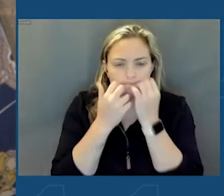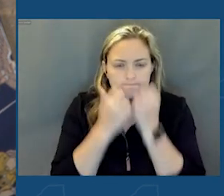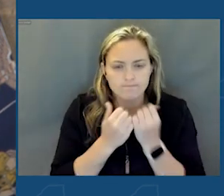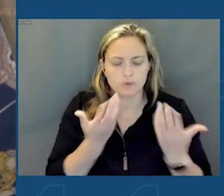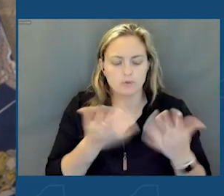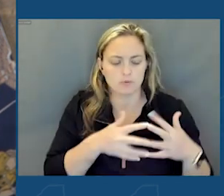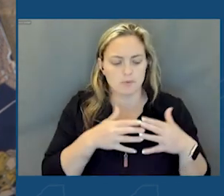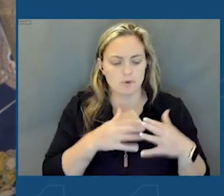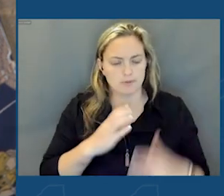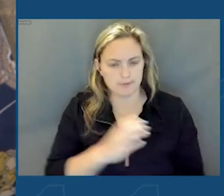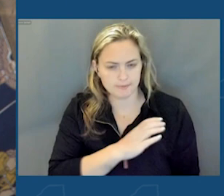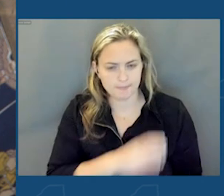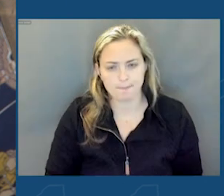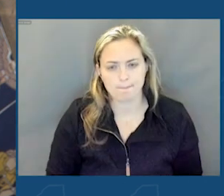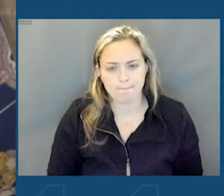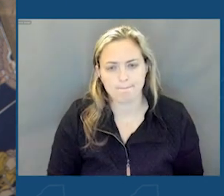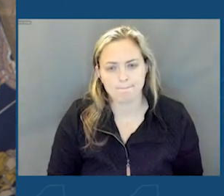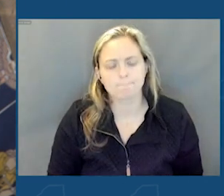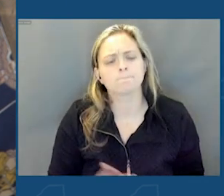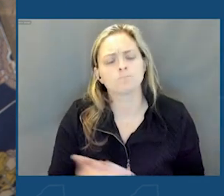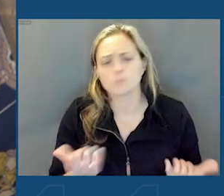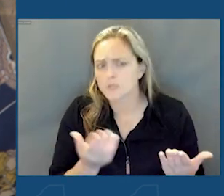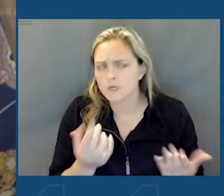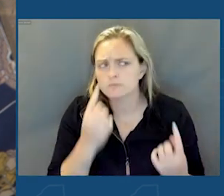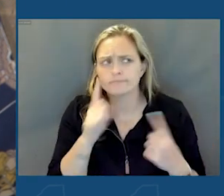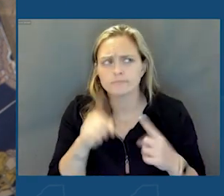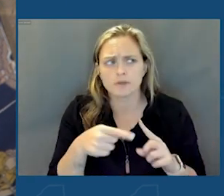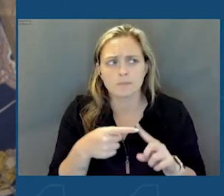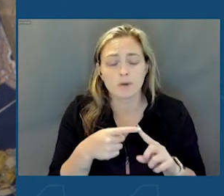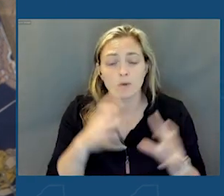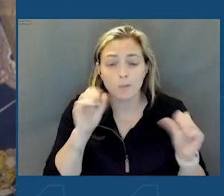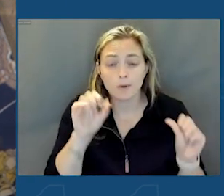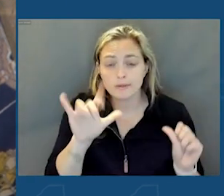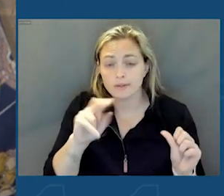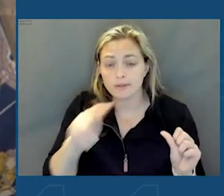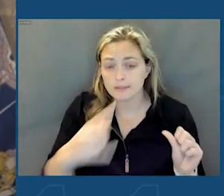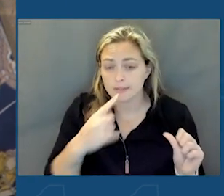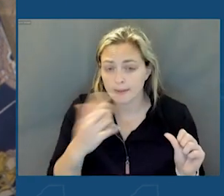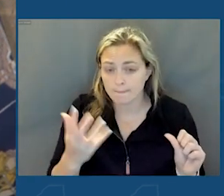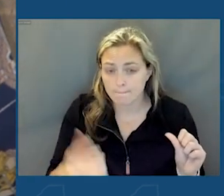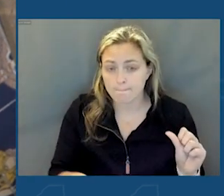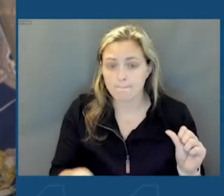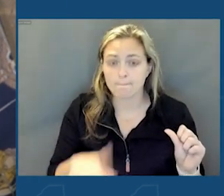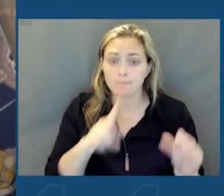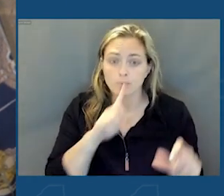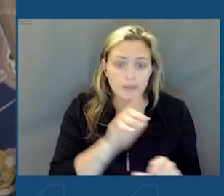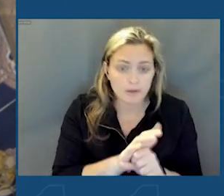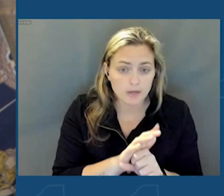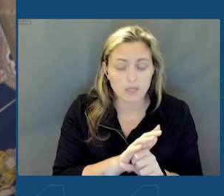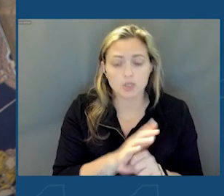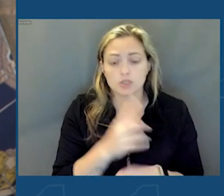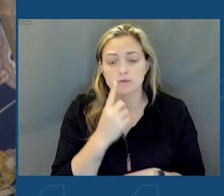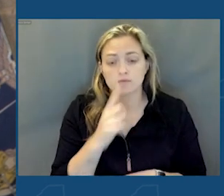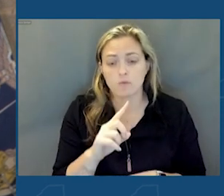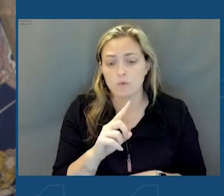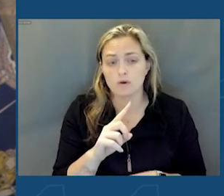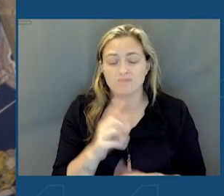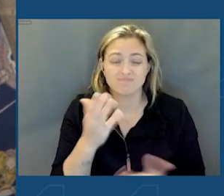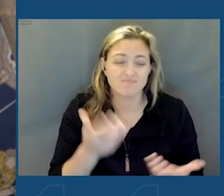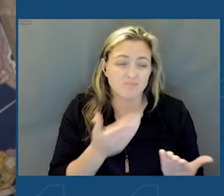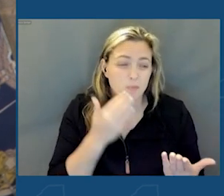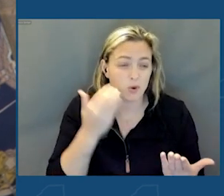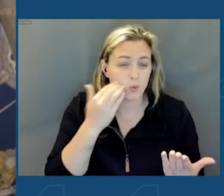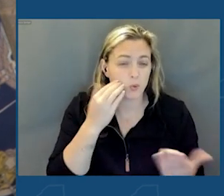citizens. So we are here, we think about what President Lincoln said at the dedication of a perhaps better-known